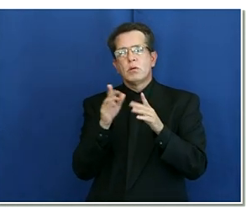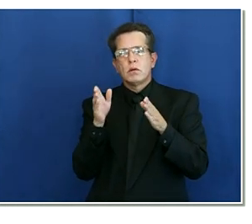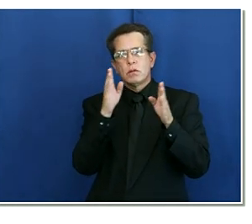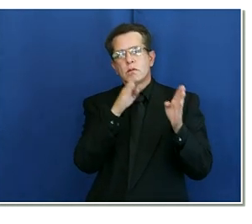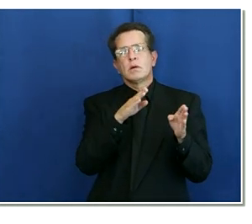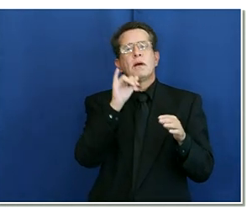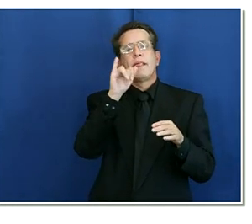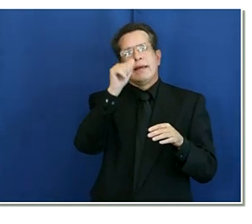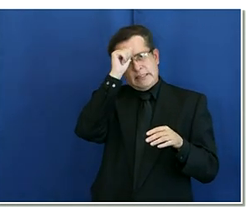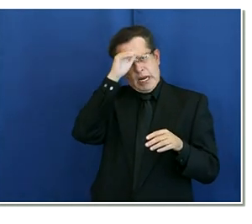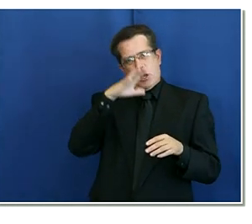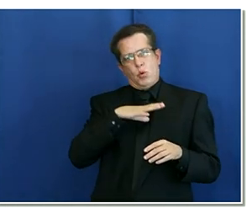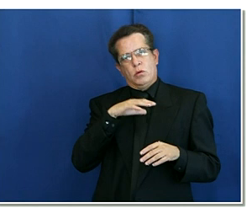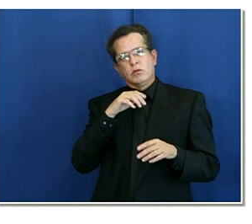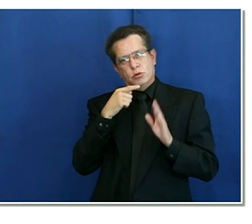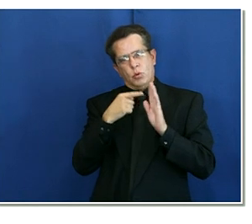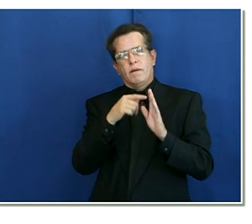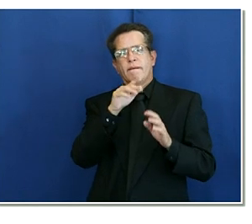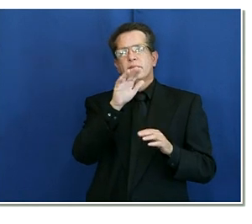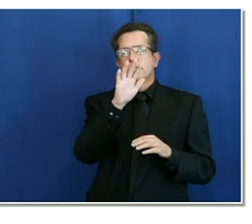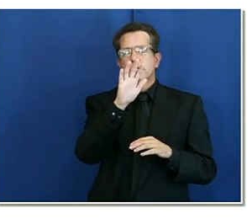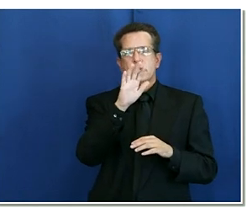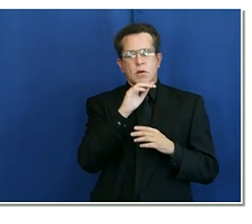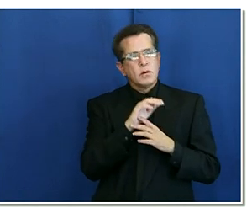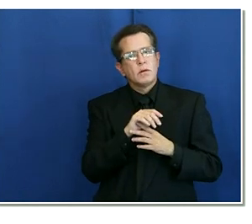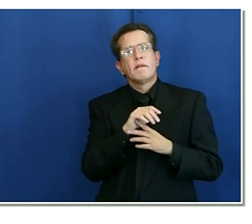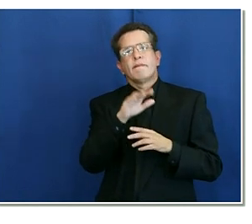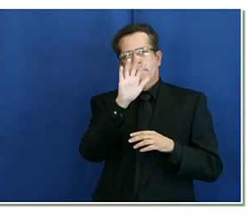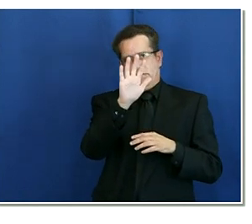the gender breakdown.